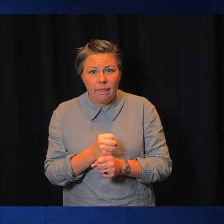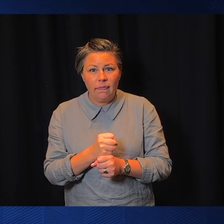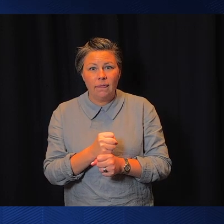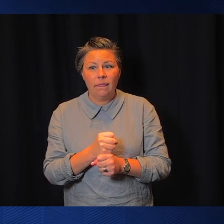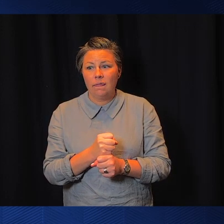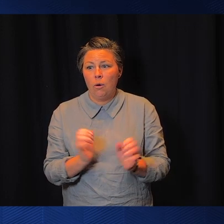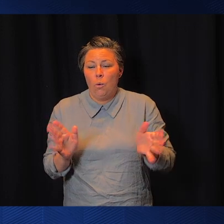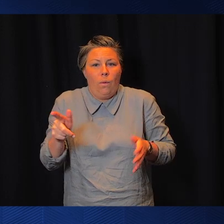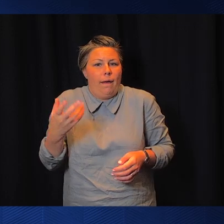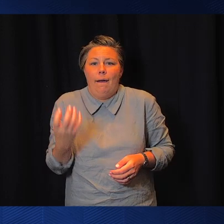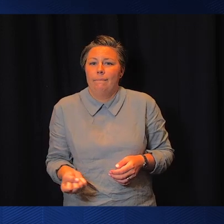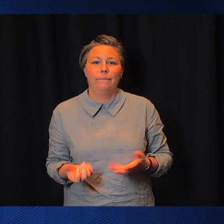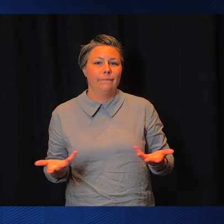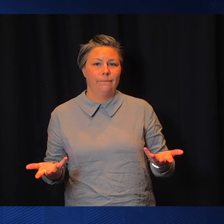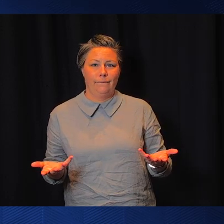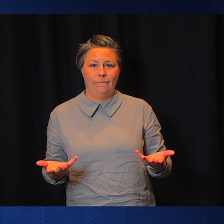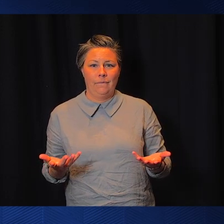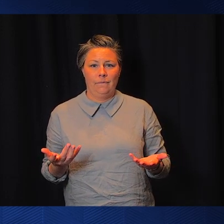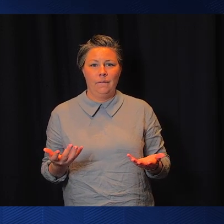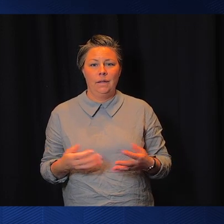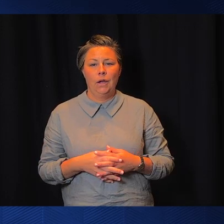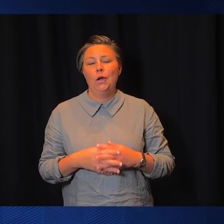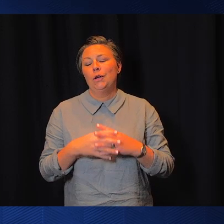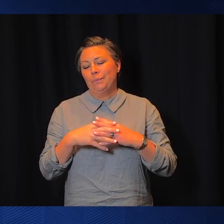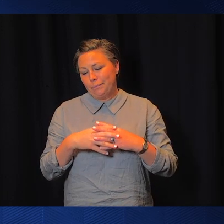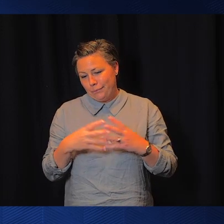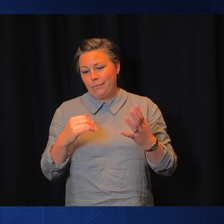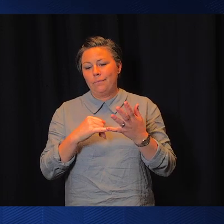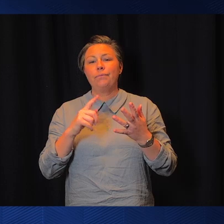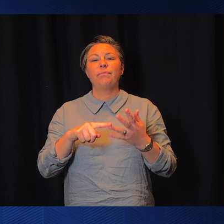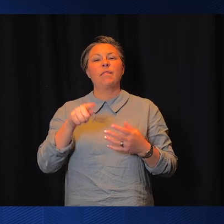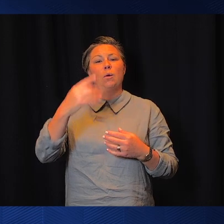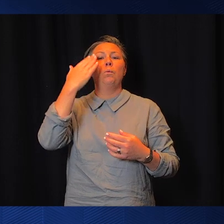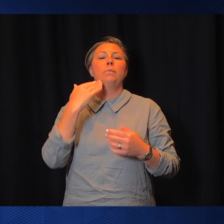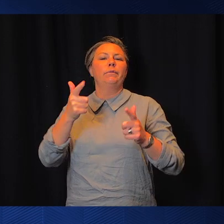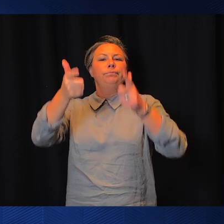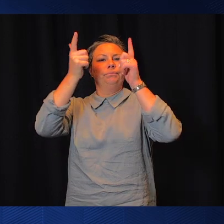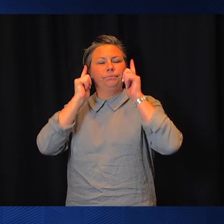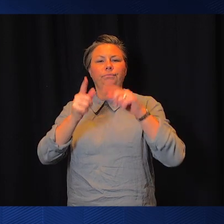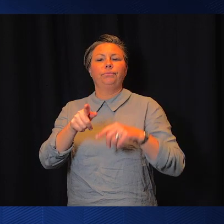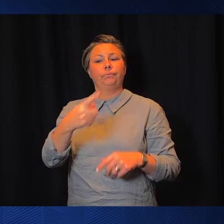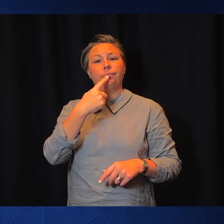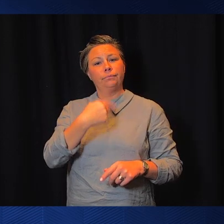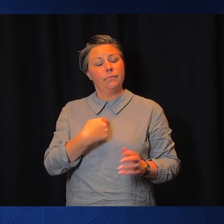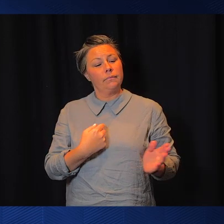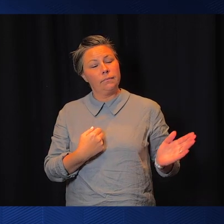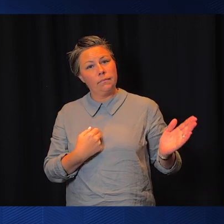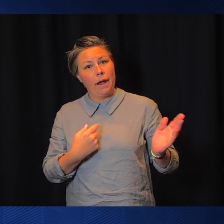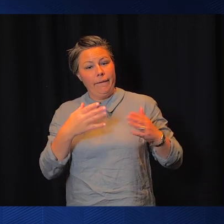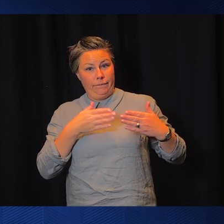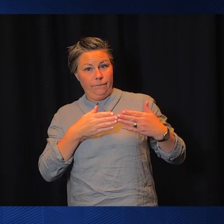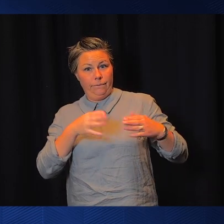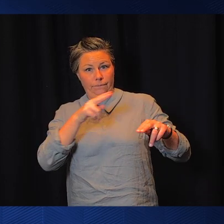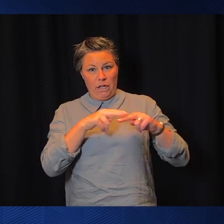to. Yeah, because it was huge. And so Vani said to me, government of Fiji is sending one boat